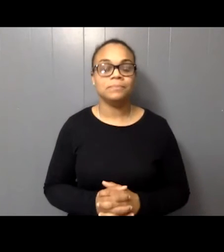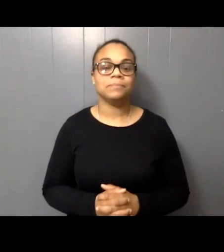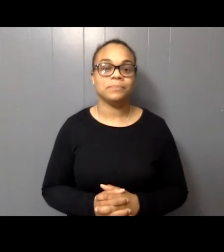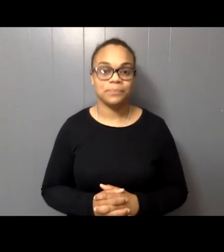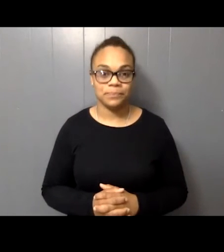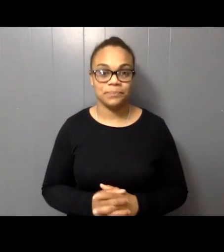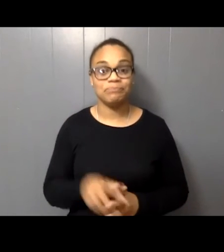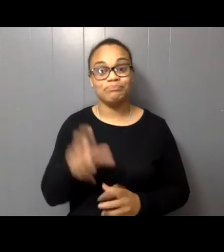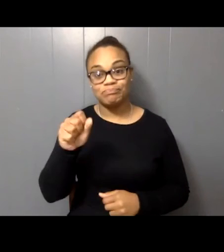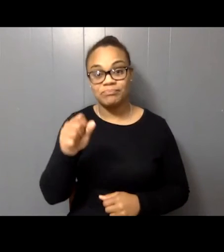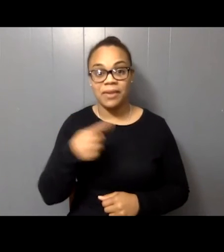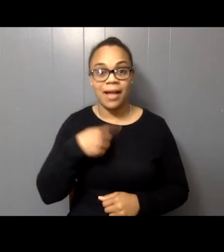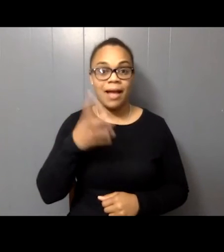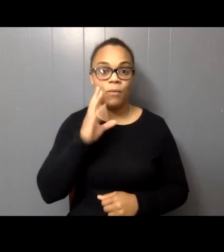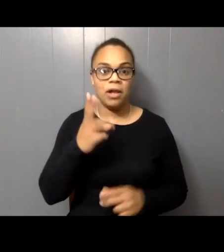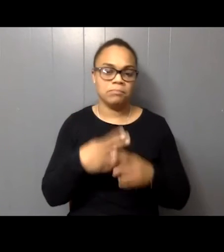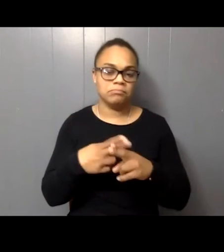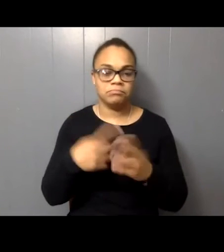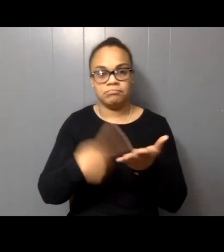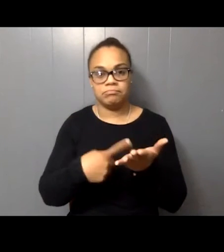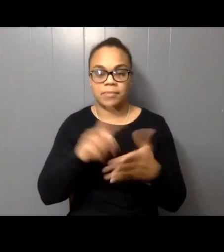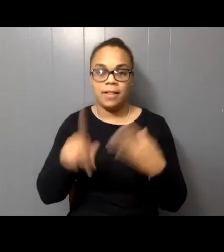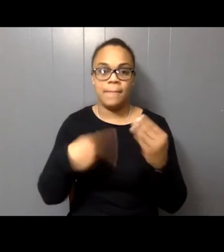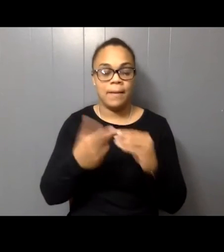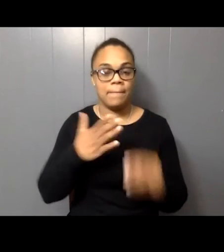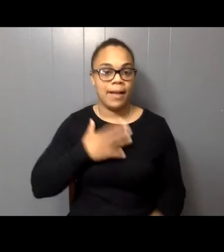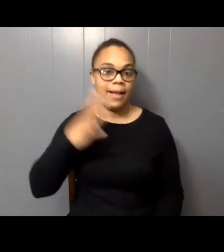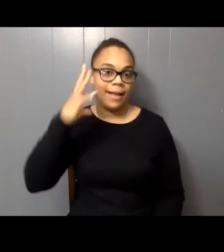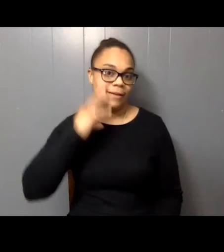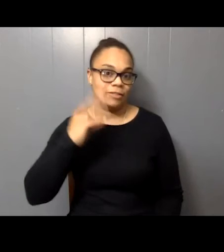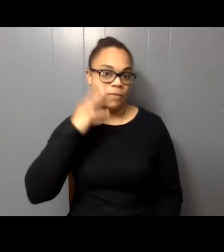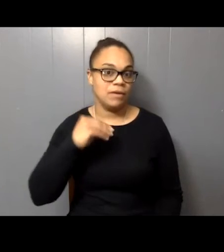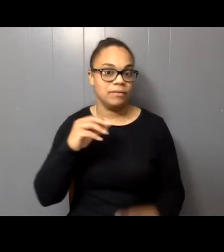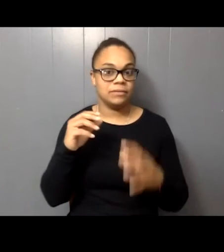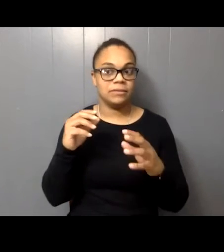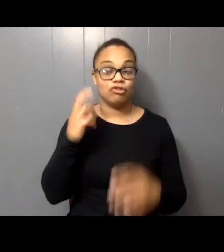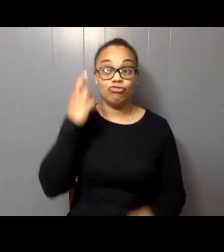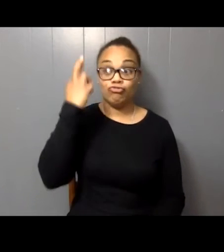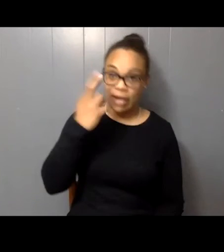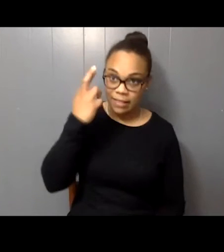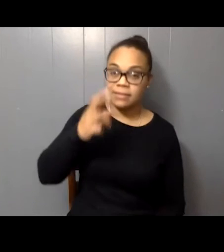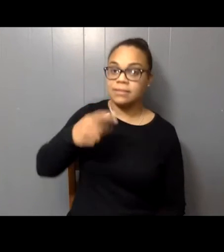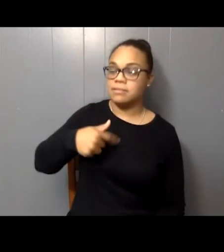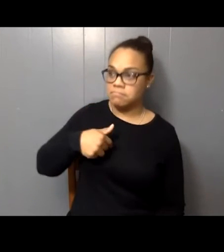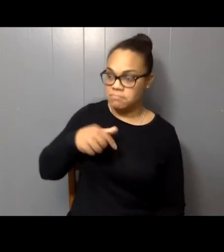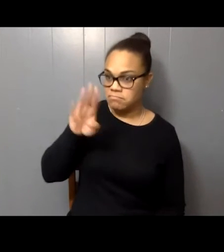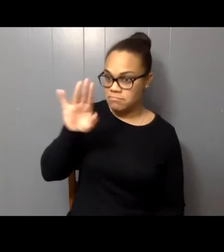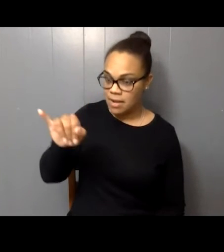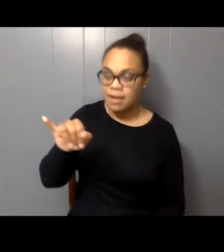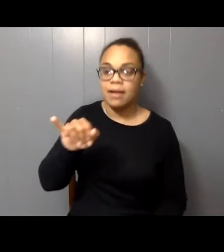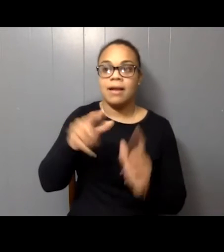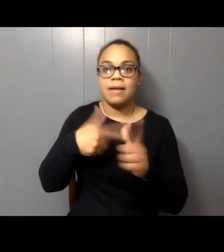And yeah, I'm just going to talk a bit about my experience with realizing that and then coming out,